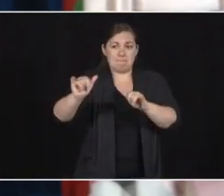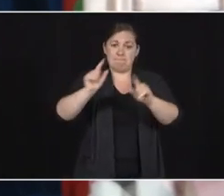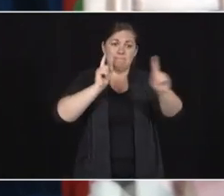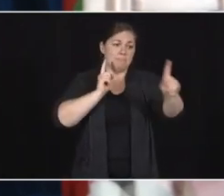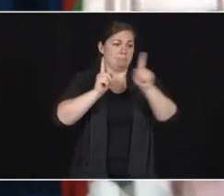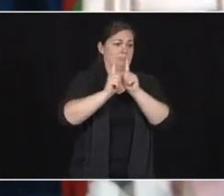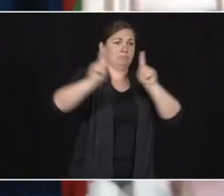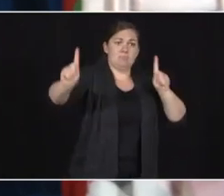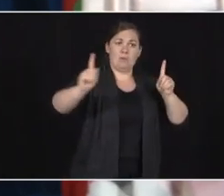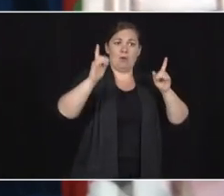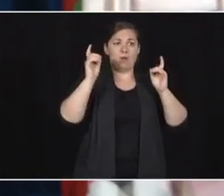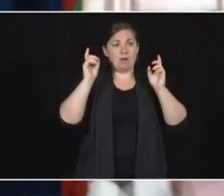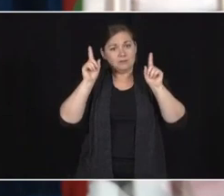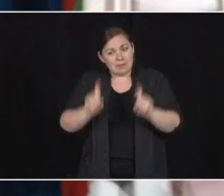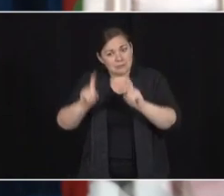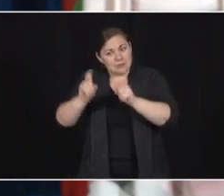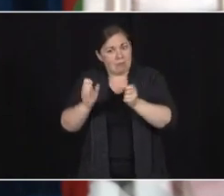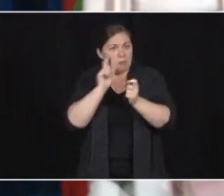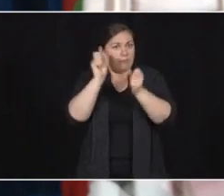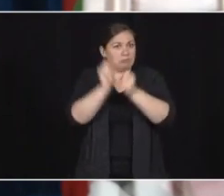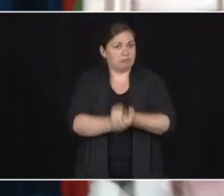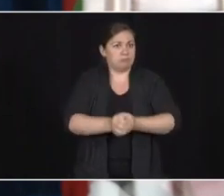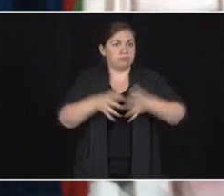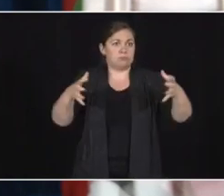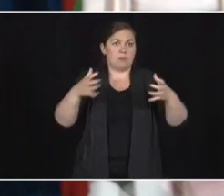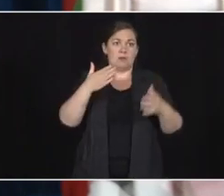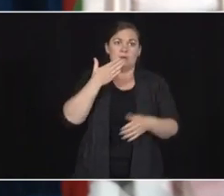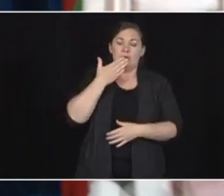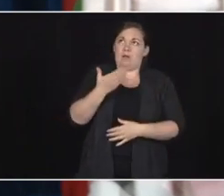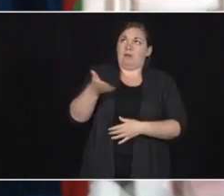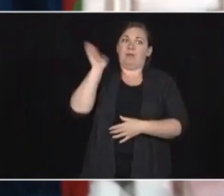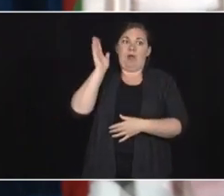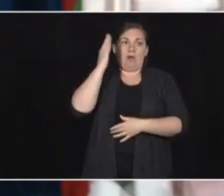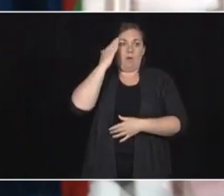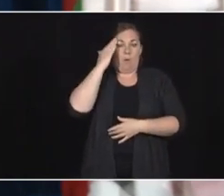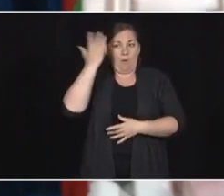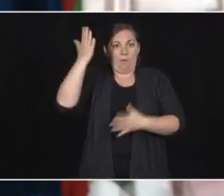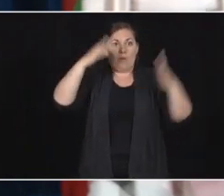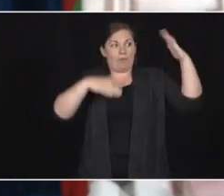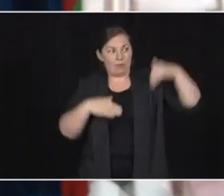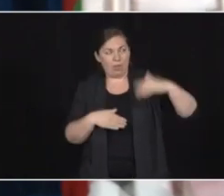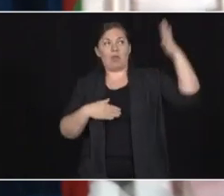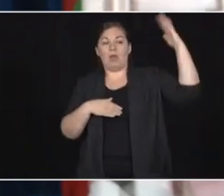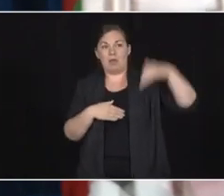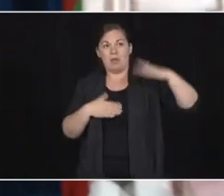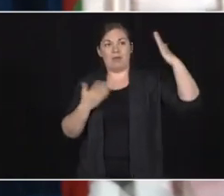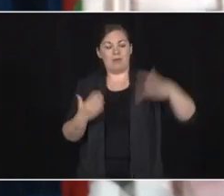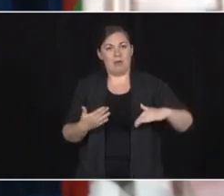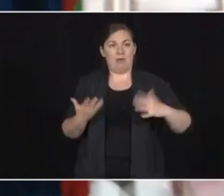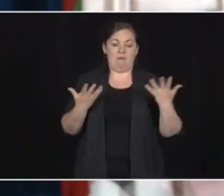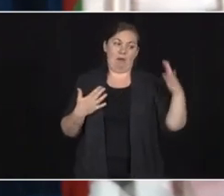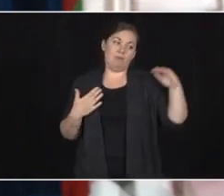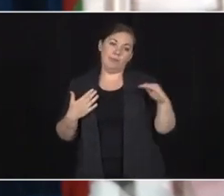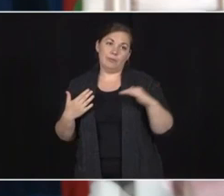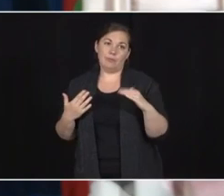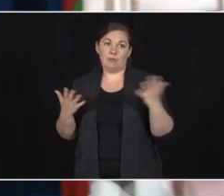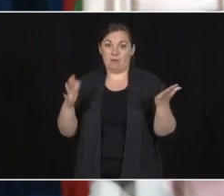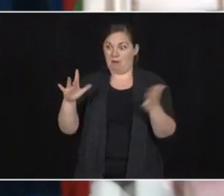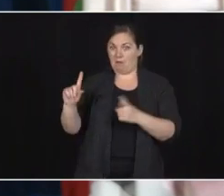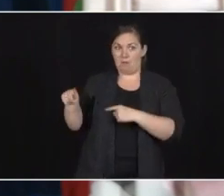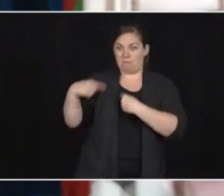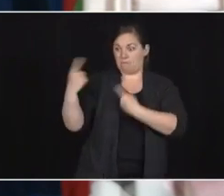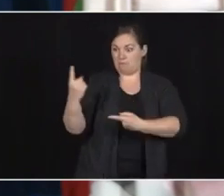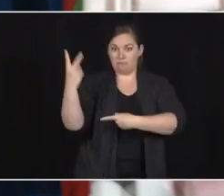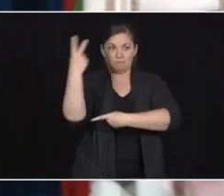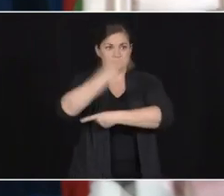as you saw the numbers, and thank goodness, I know they're up and down like a yo-yo, Mike, but last 2 days have been positive.